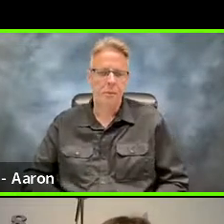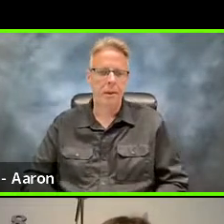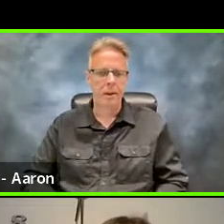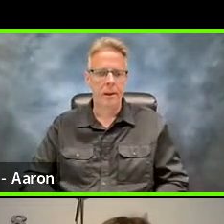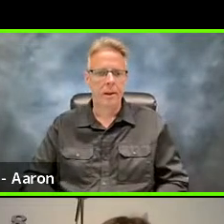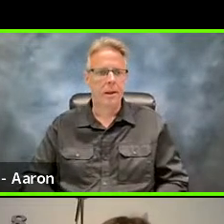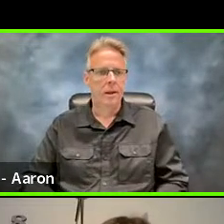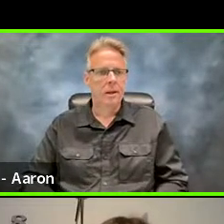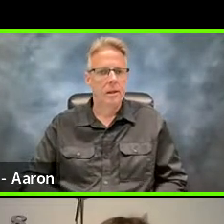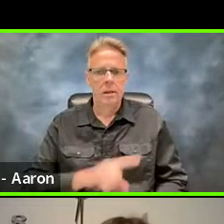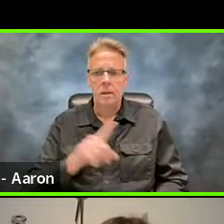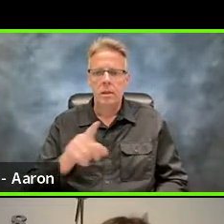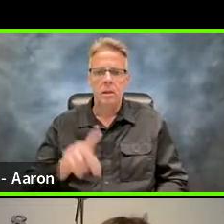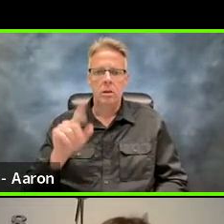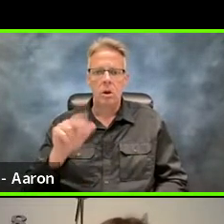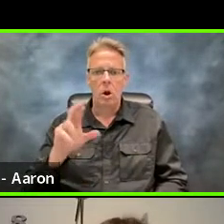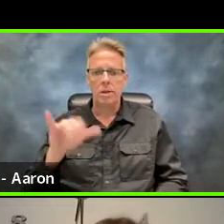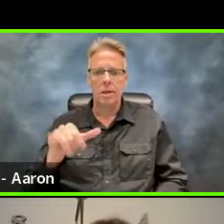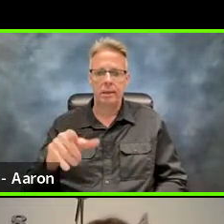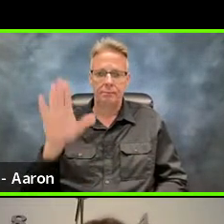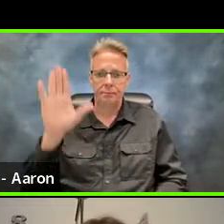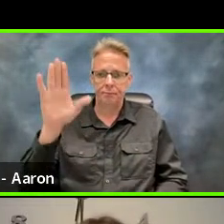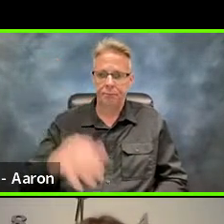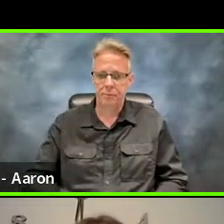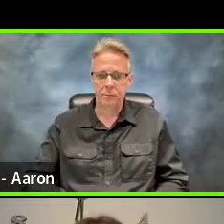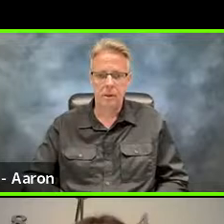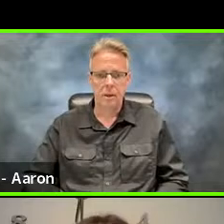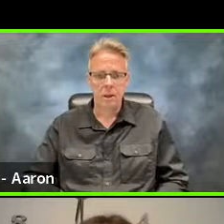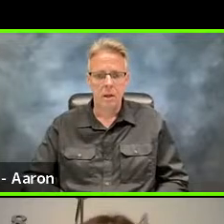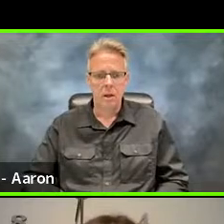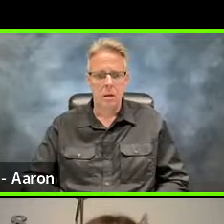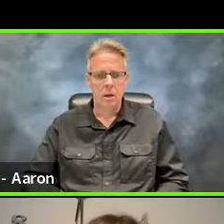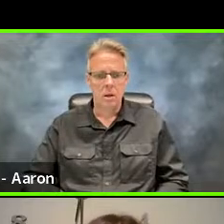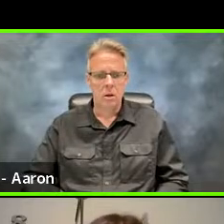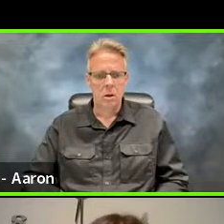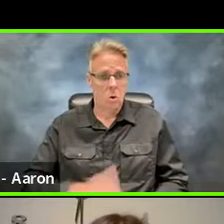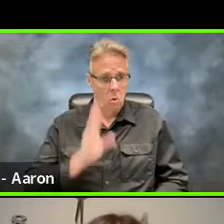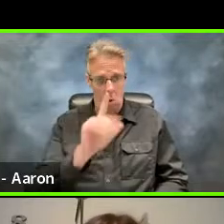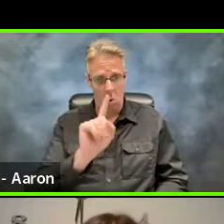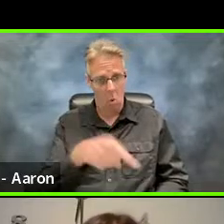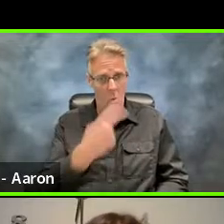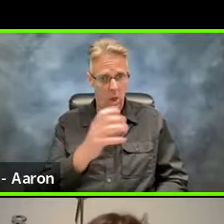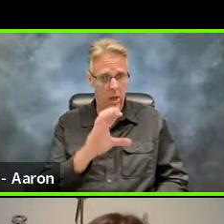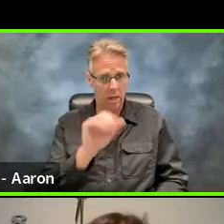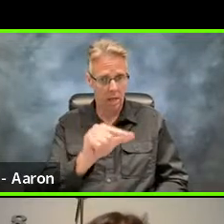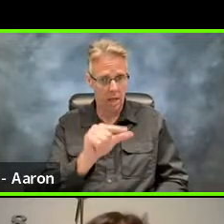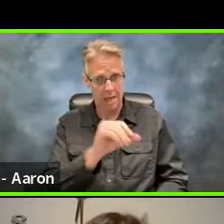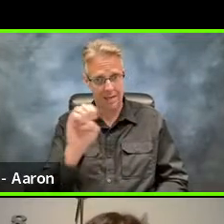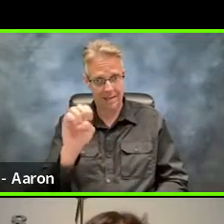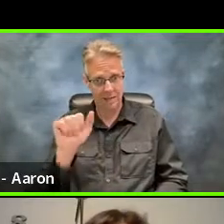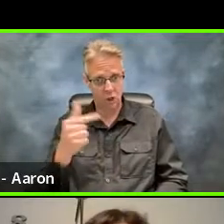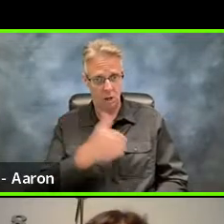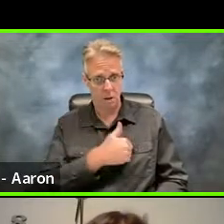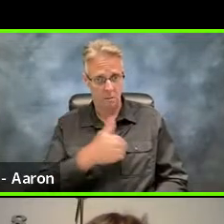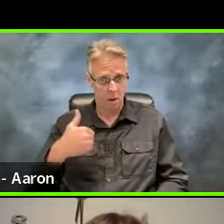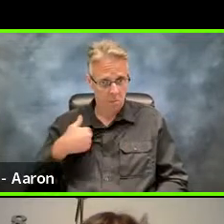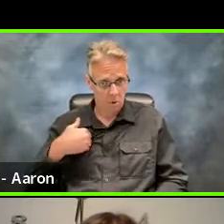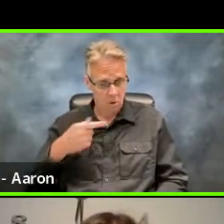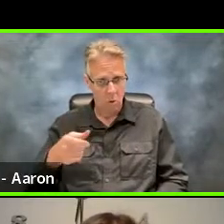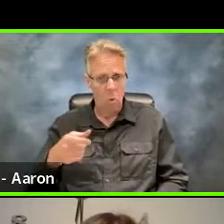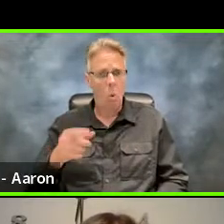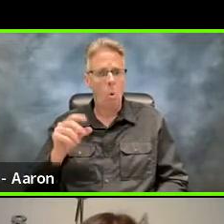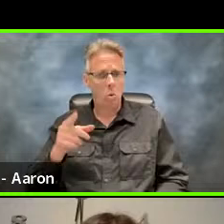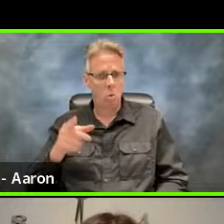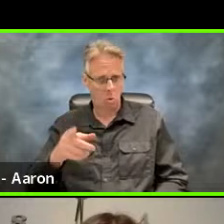I see Darcy. Will it only be CAG and EAG members on the committee, or are